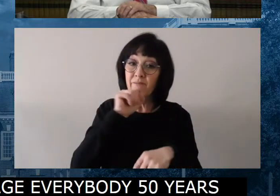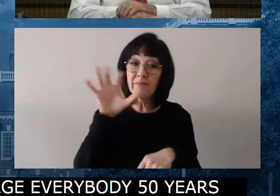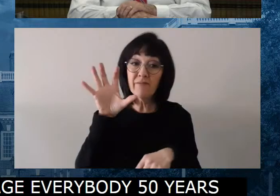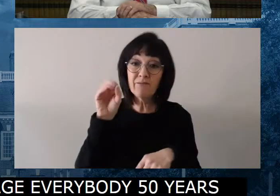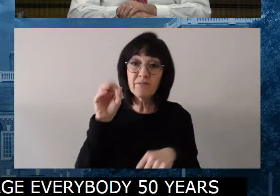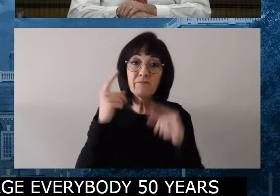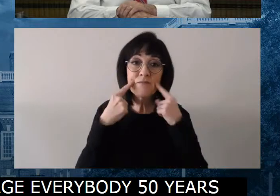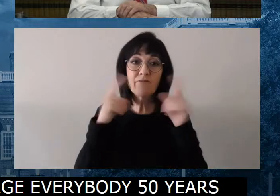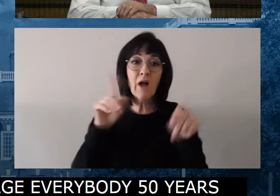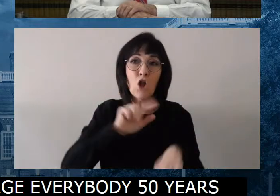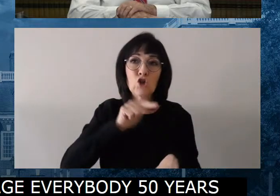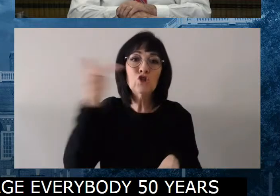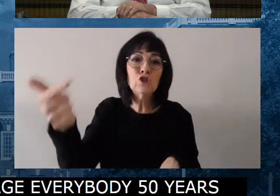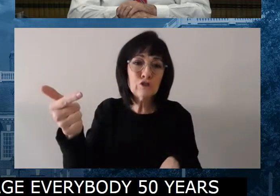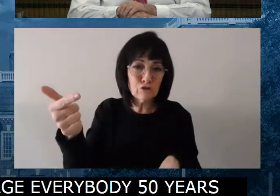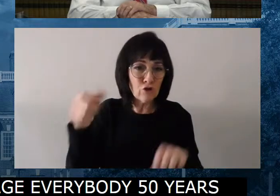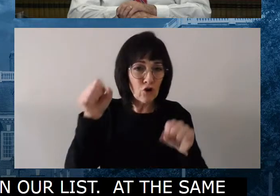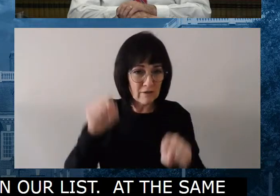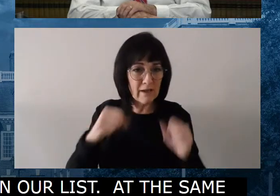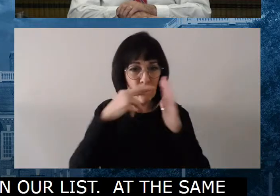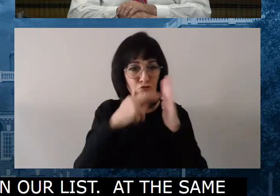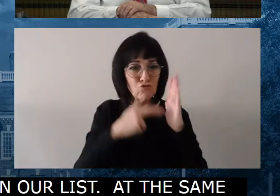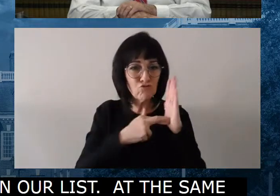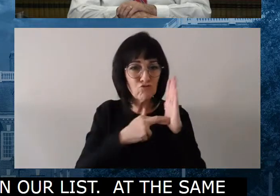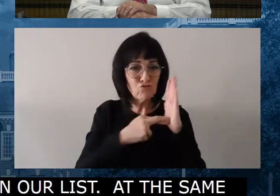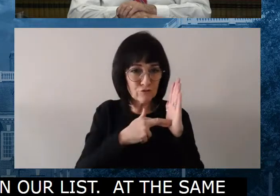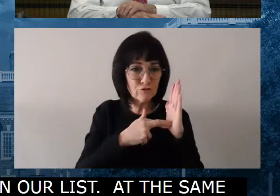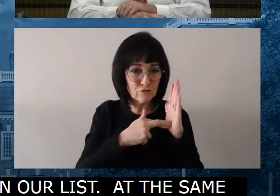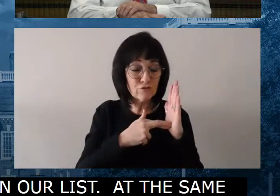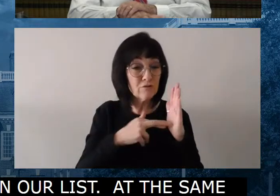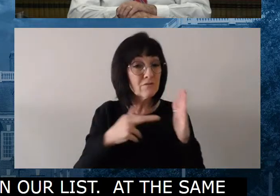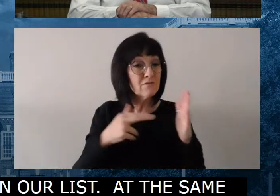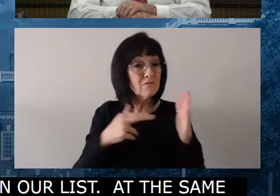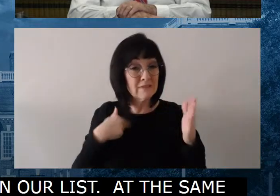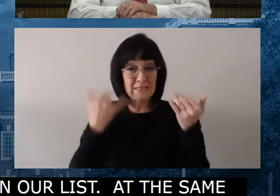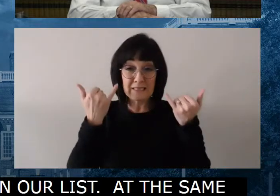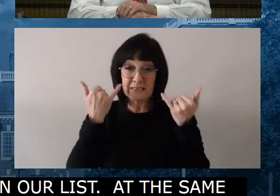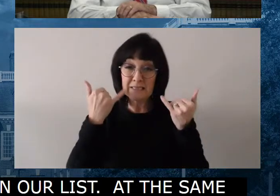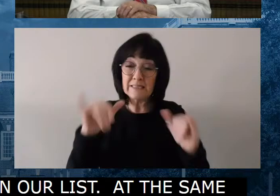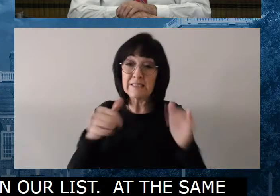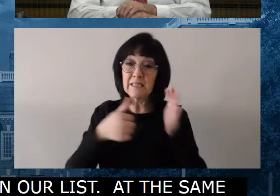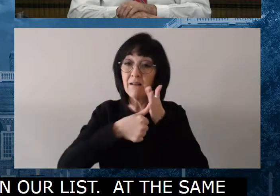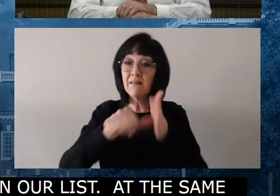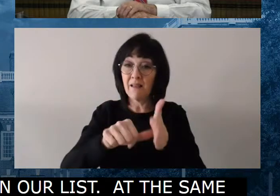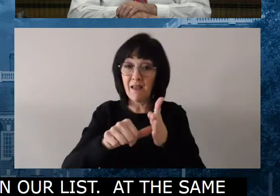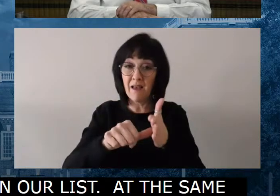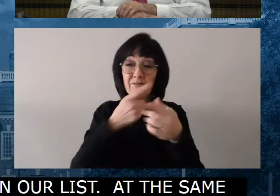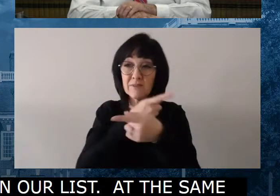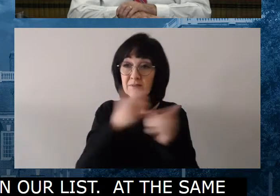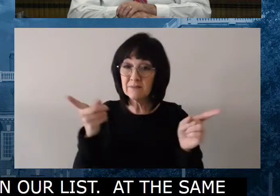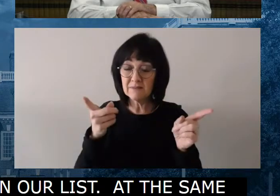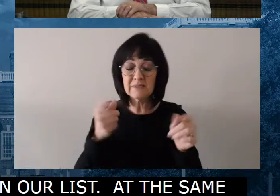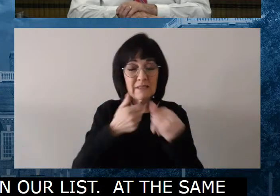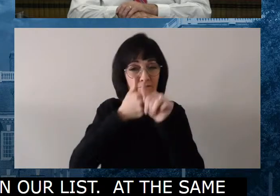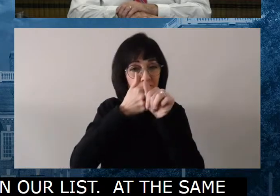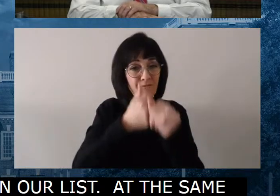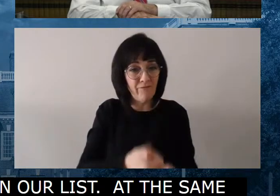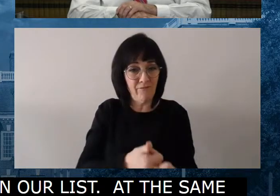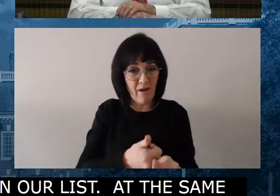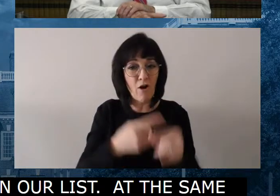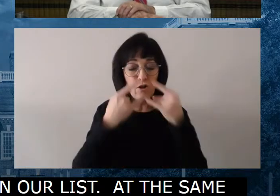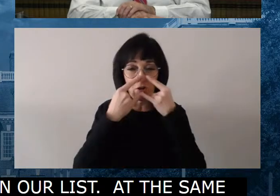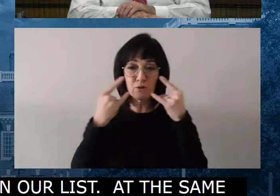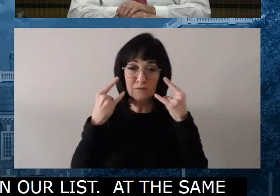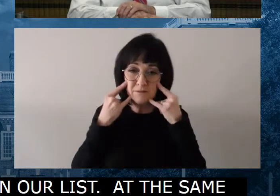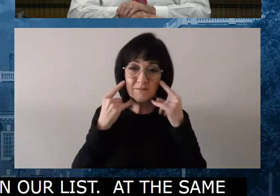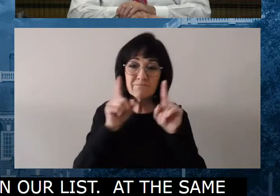time, we ask all of you to stay the course, to follow the guidance around mask wearing and